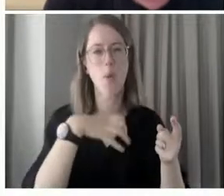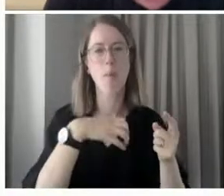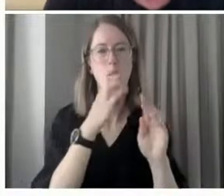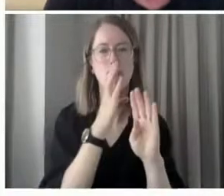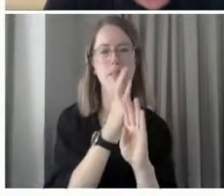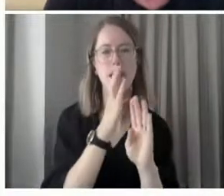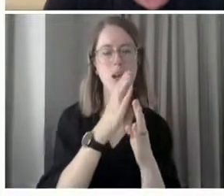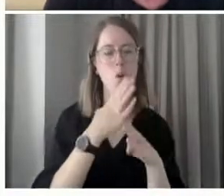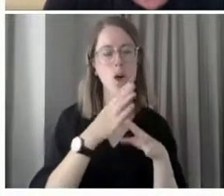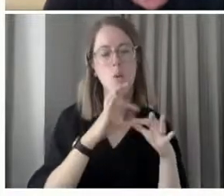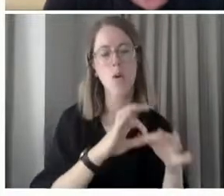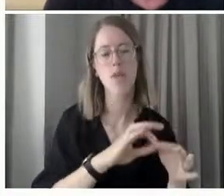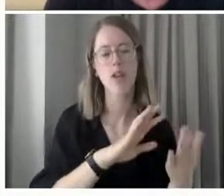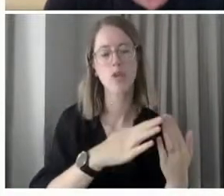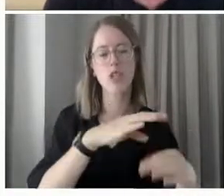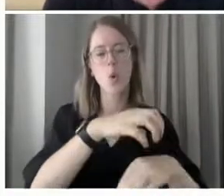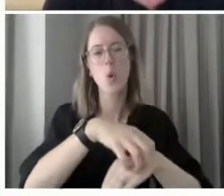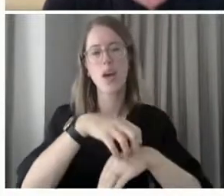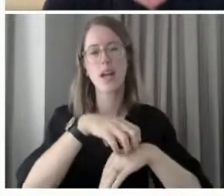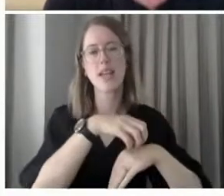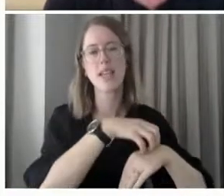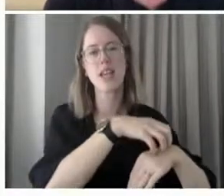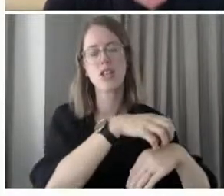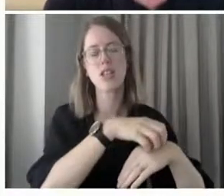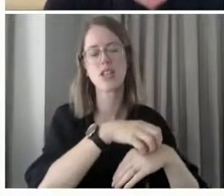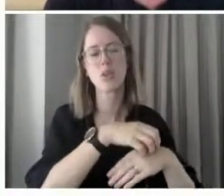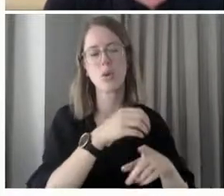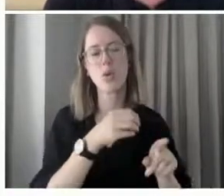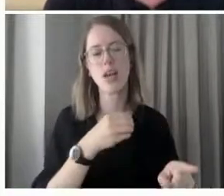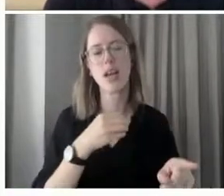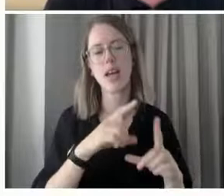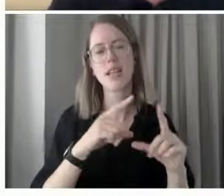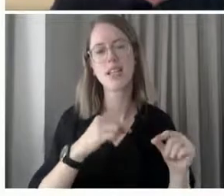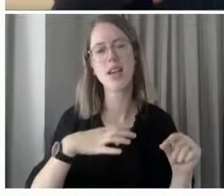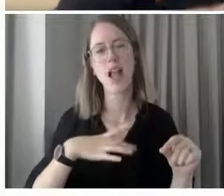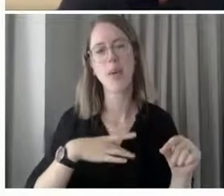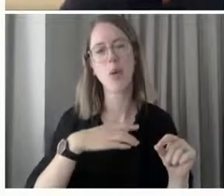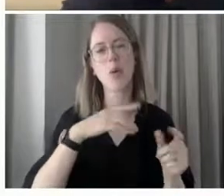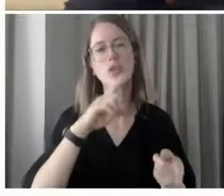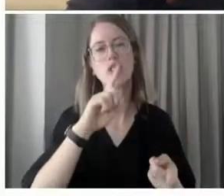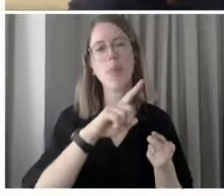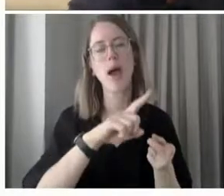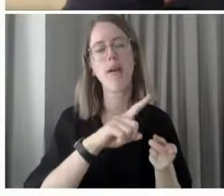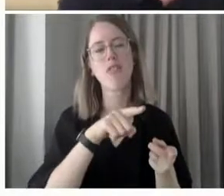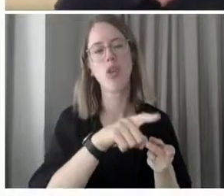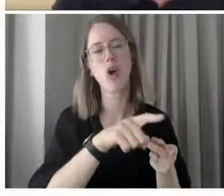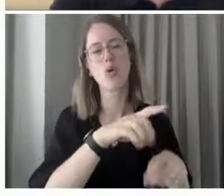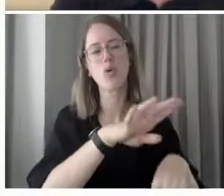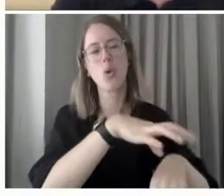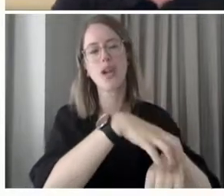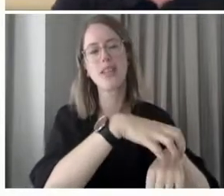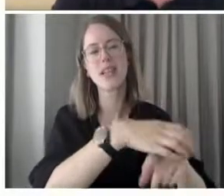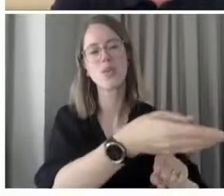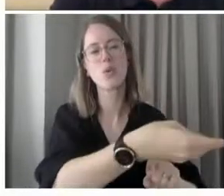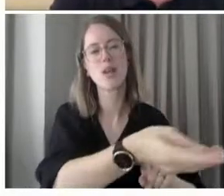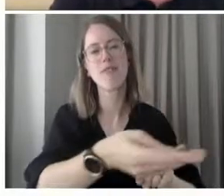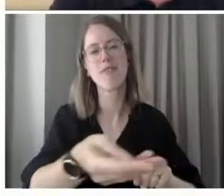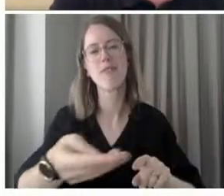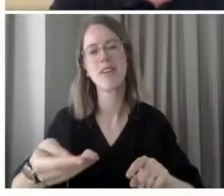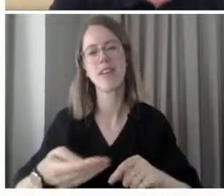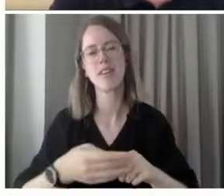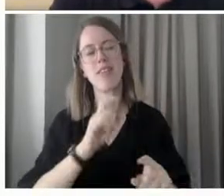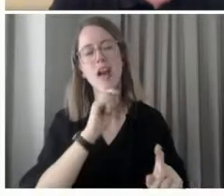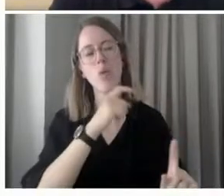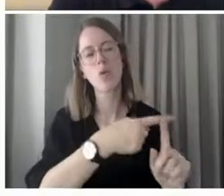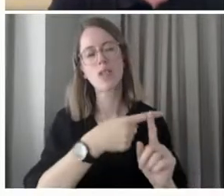working with community organizations and others to make tickets available to partner organizations and through organizations that will target